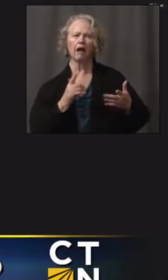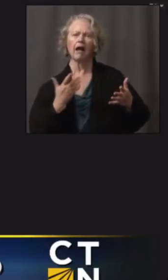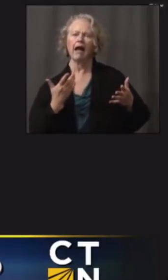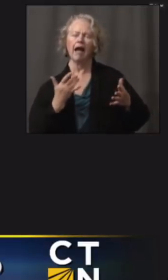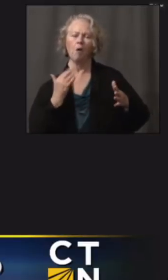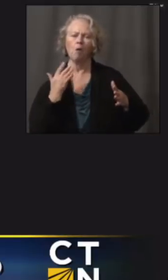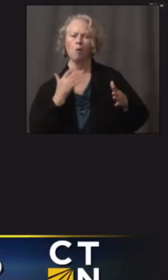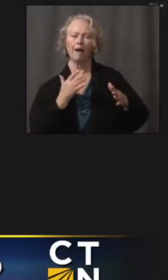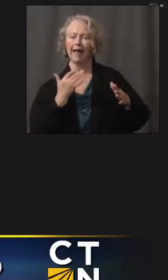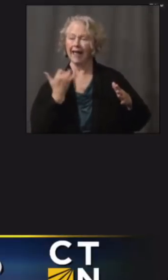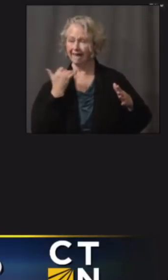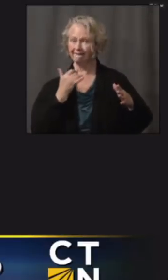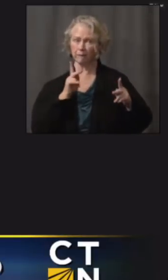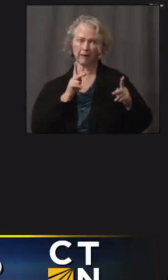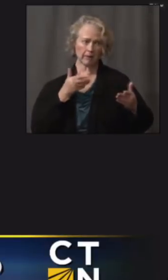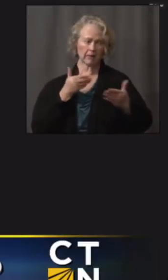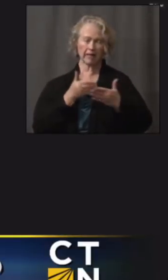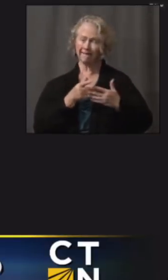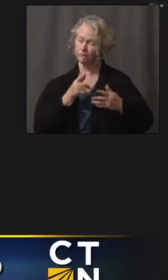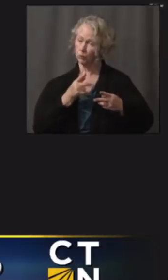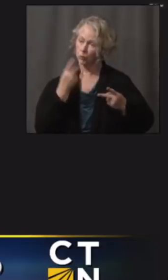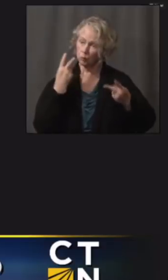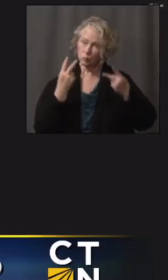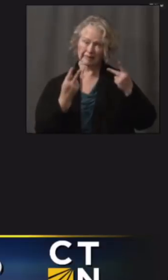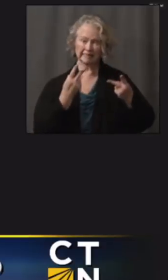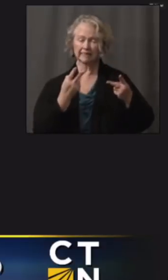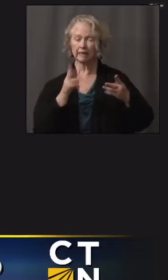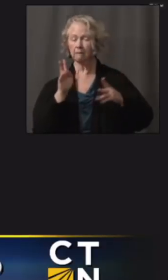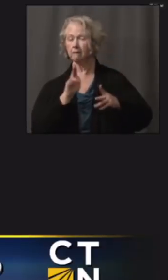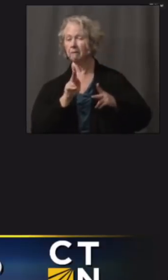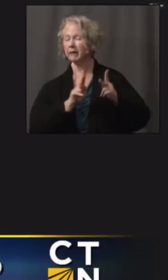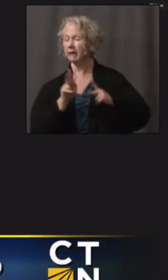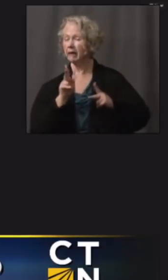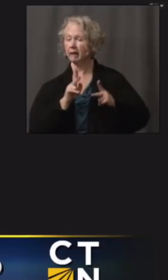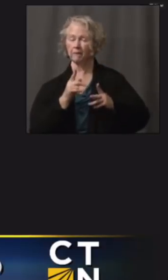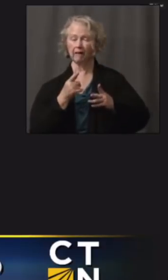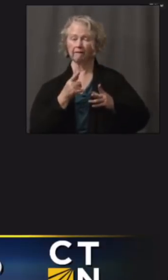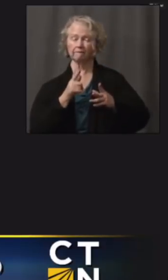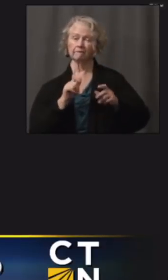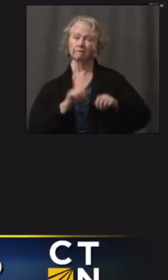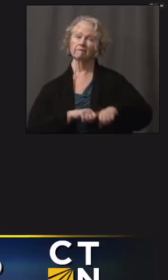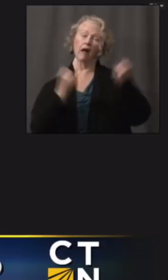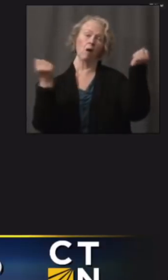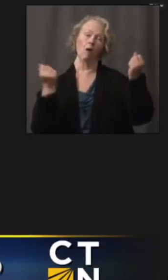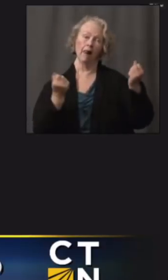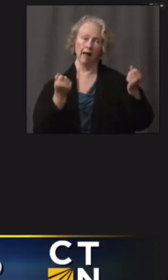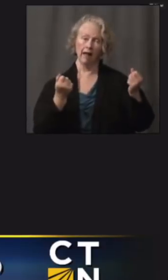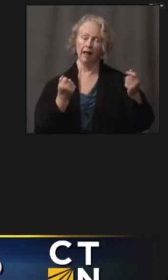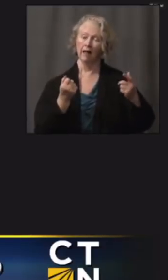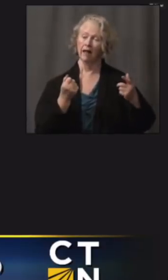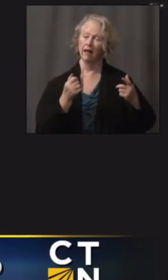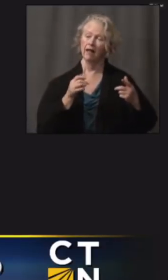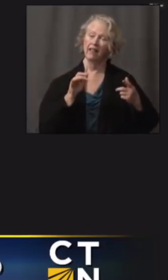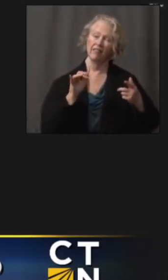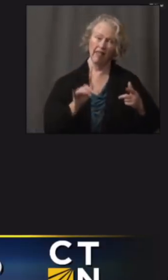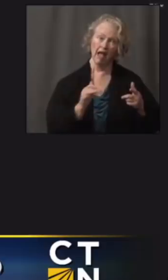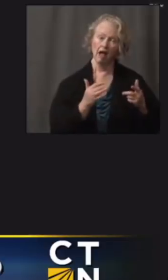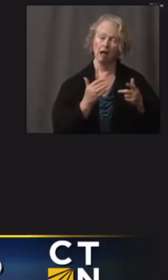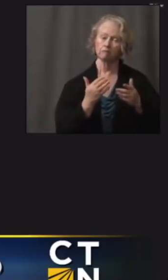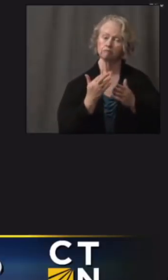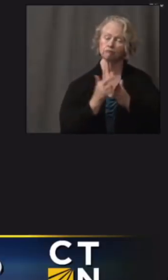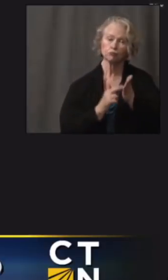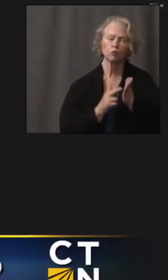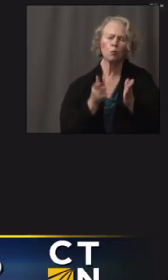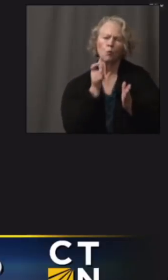people contact when they see either a blatant or a suspected violation of the coronavirus restrictions?